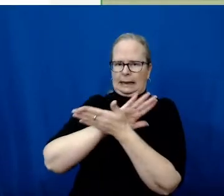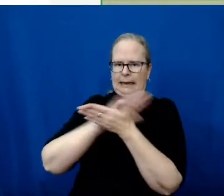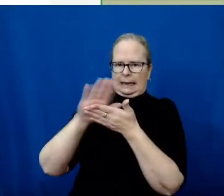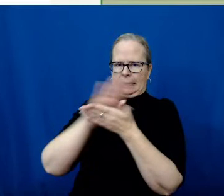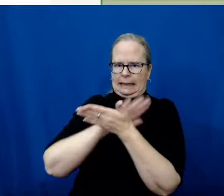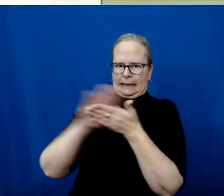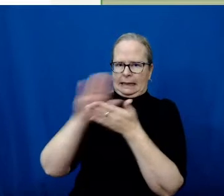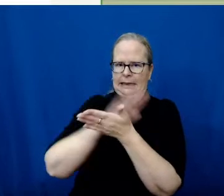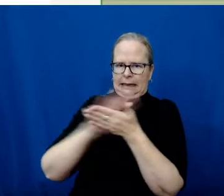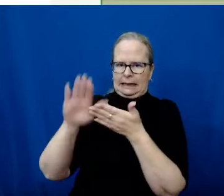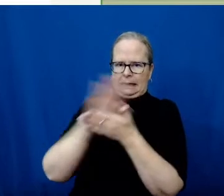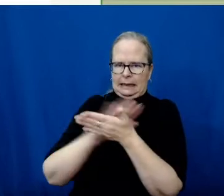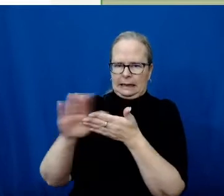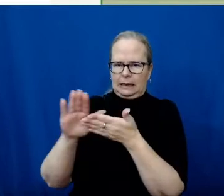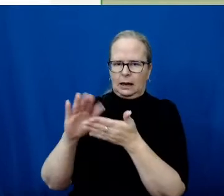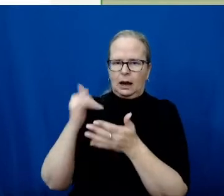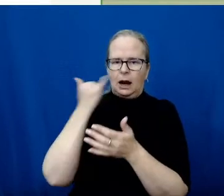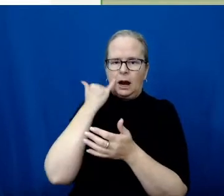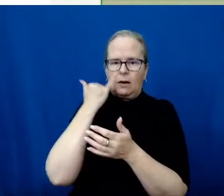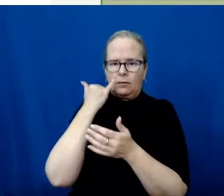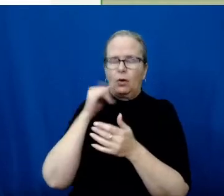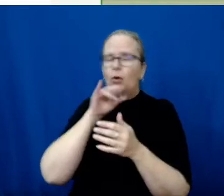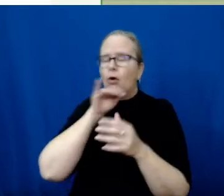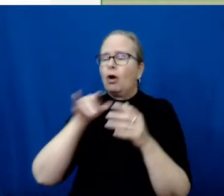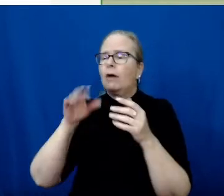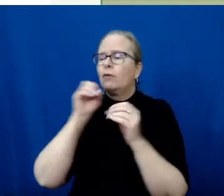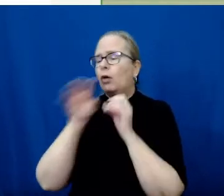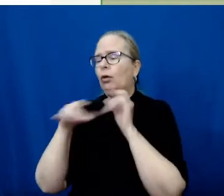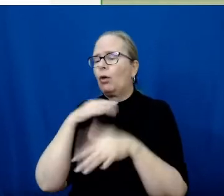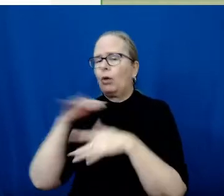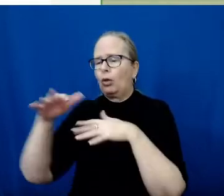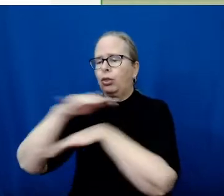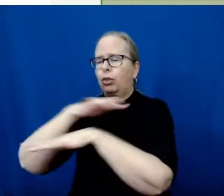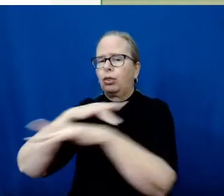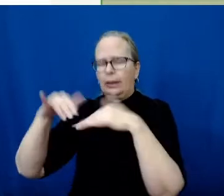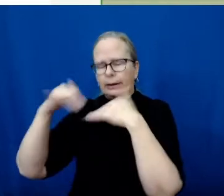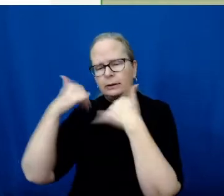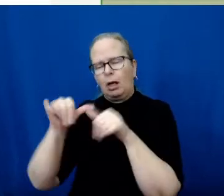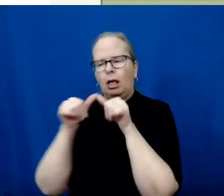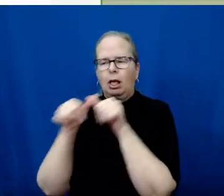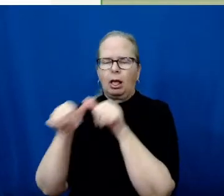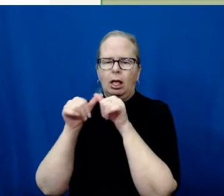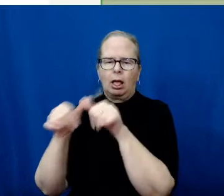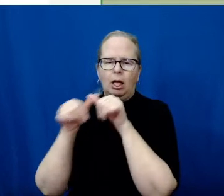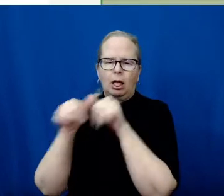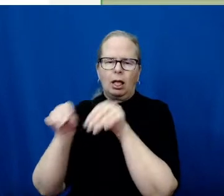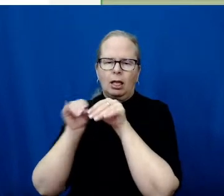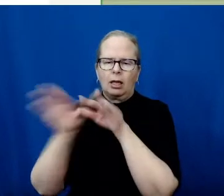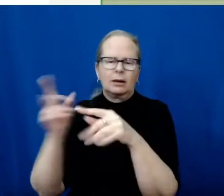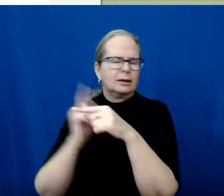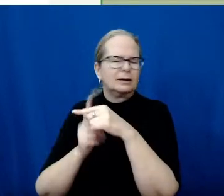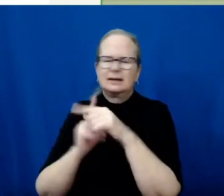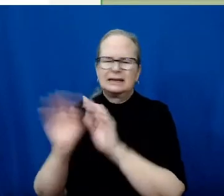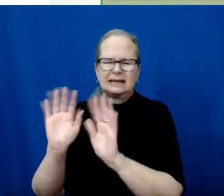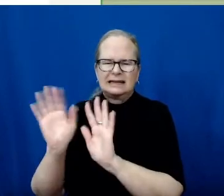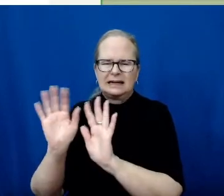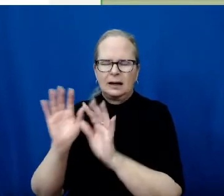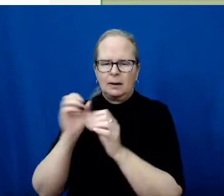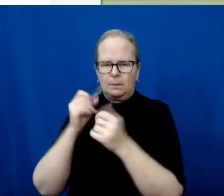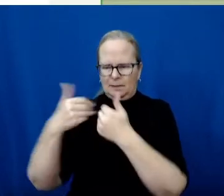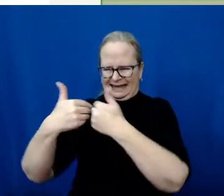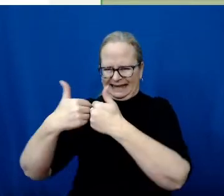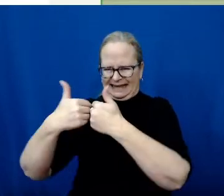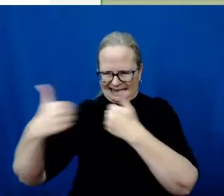sure that if there is any risk at all of air leaving that space into other adjoining spaces, that has been cleaned as well. So